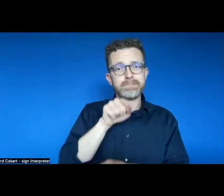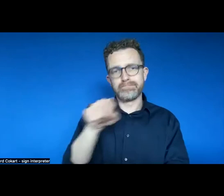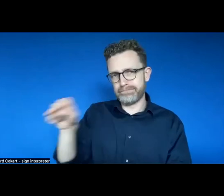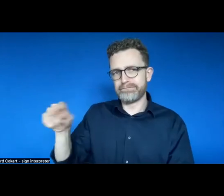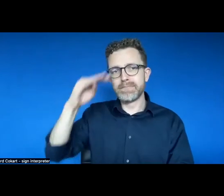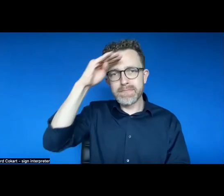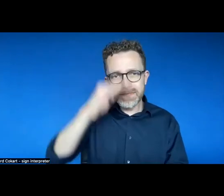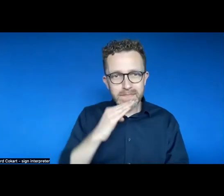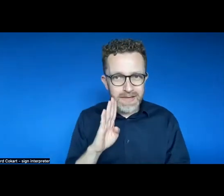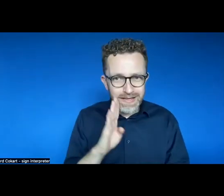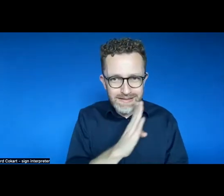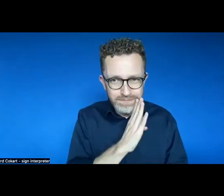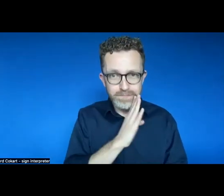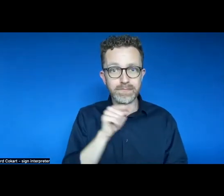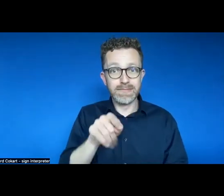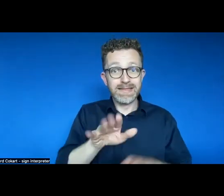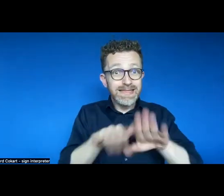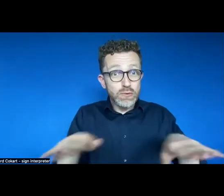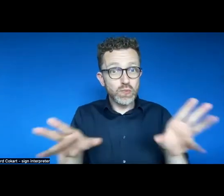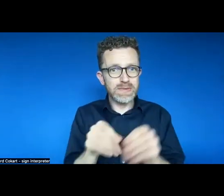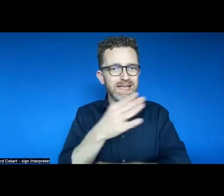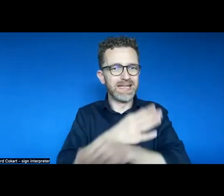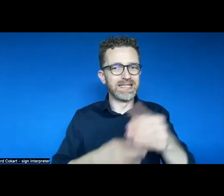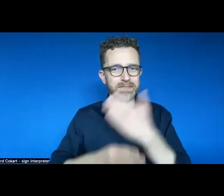21 years ago.